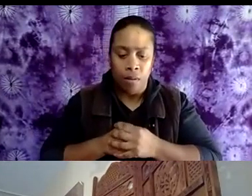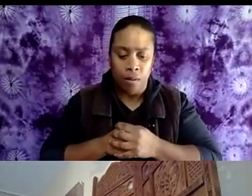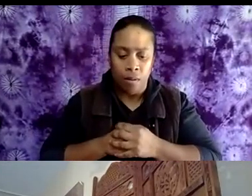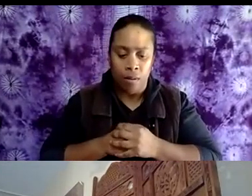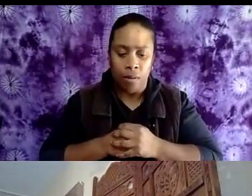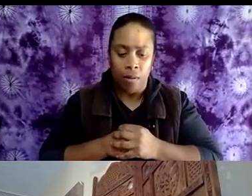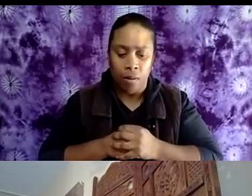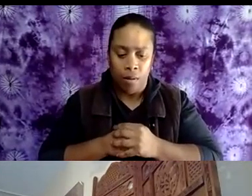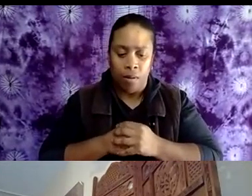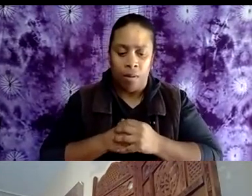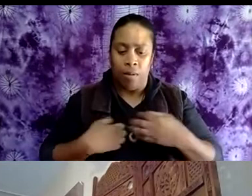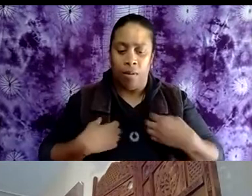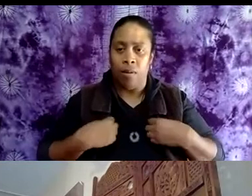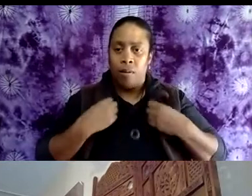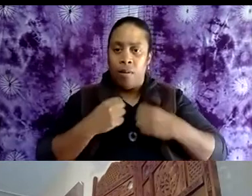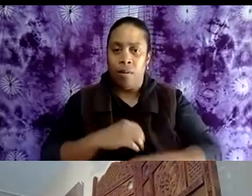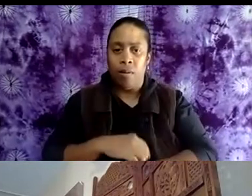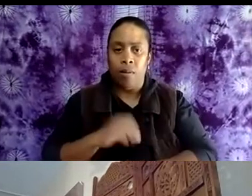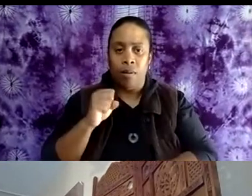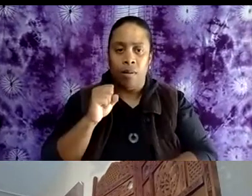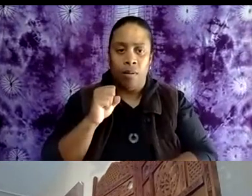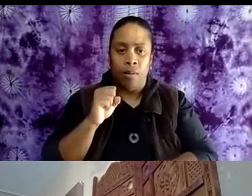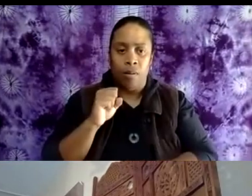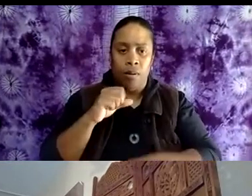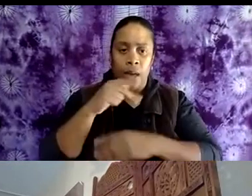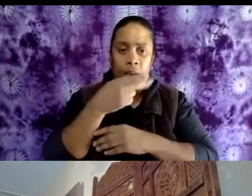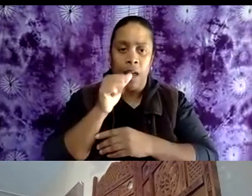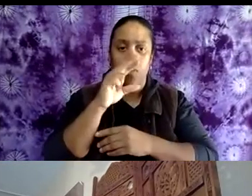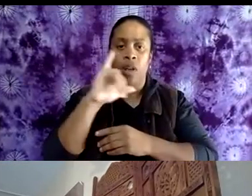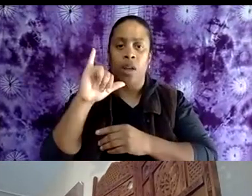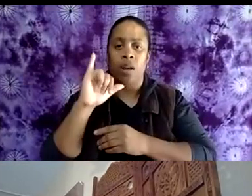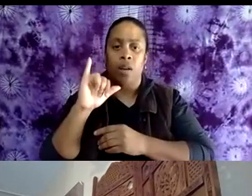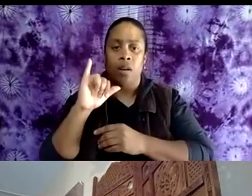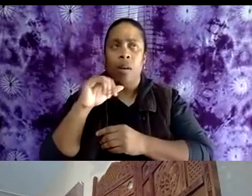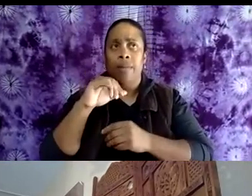Yes. Yes, everything, what everyone said, of course.